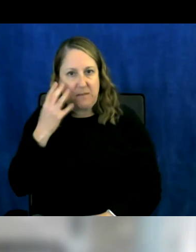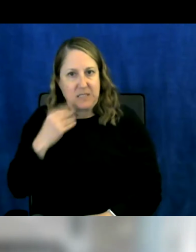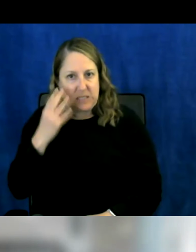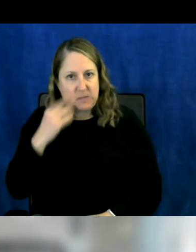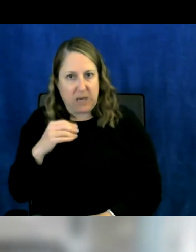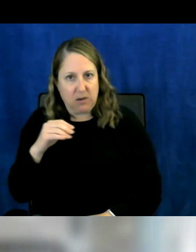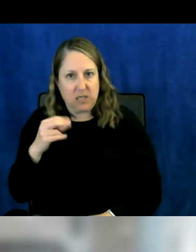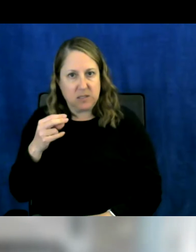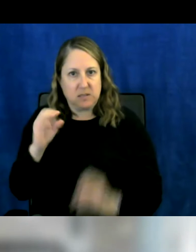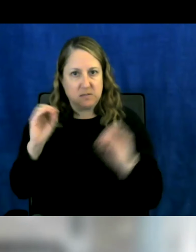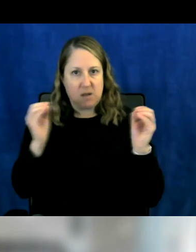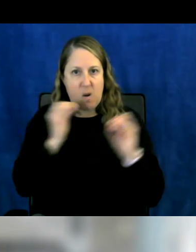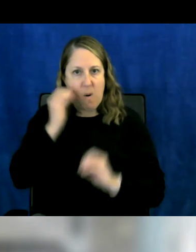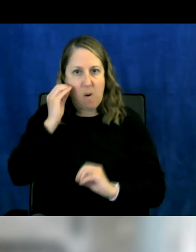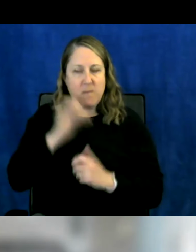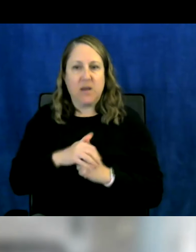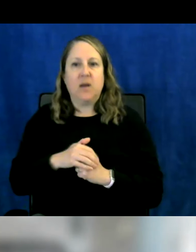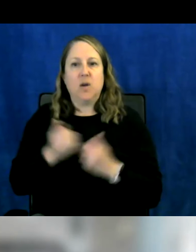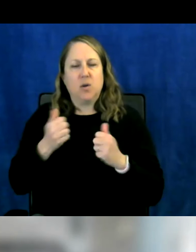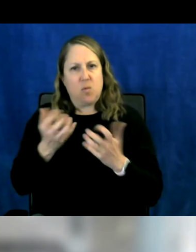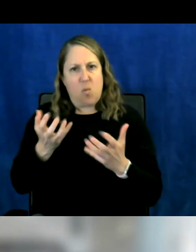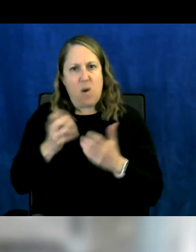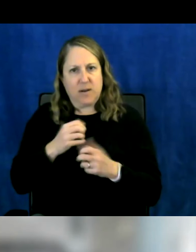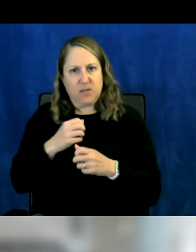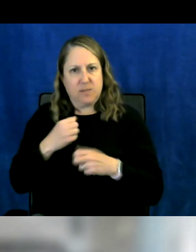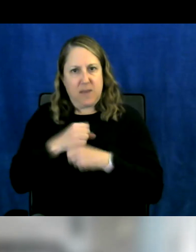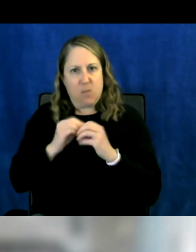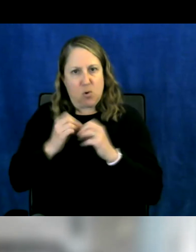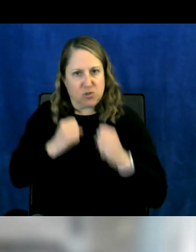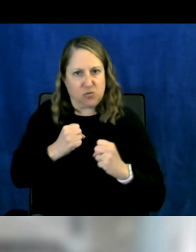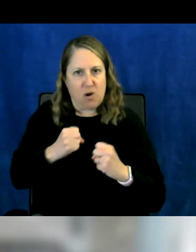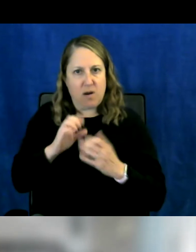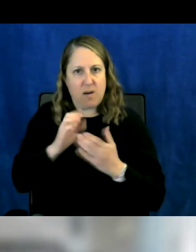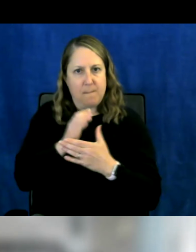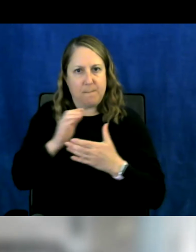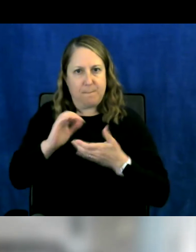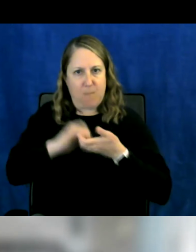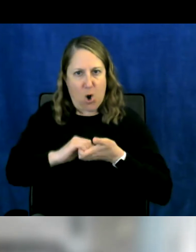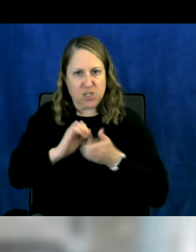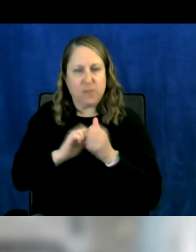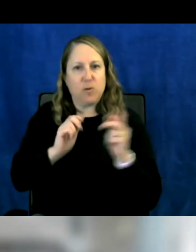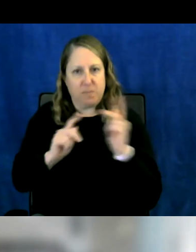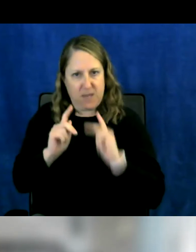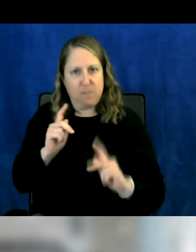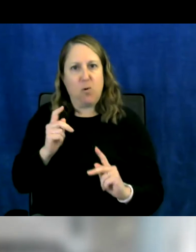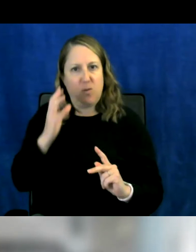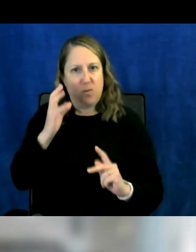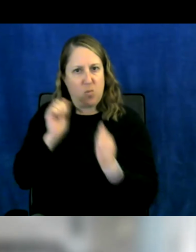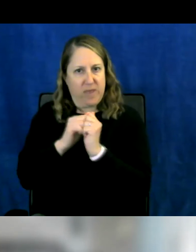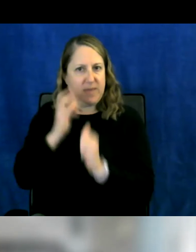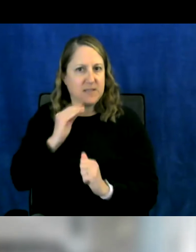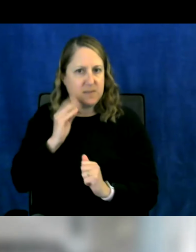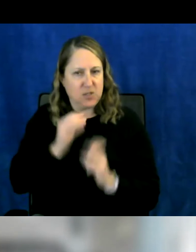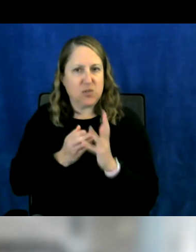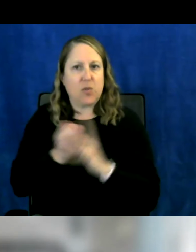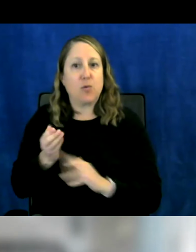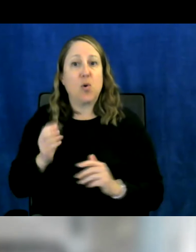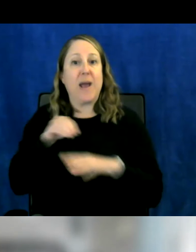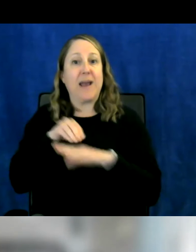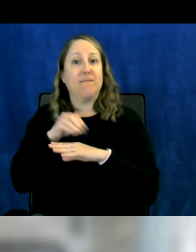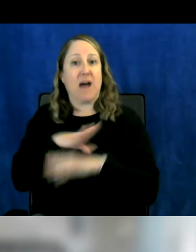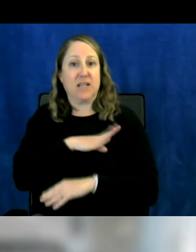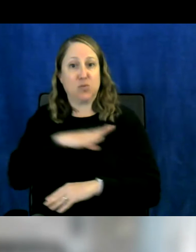Cal-ICH seeks to strengthen partnerships with people with lived expertise through the formation of a lived experience advisory board to